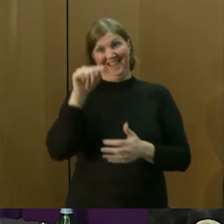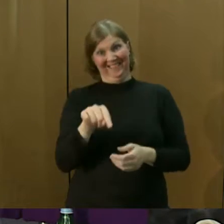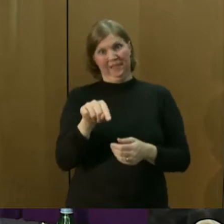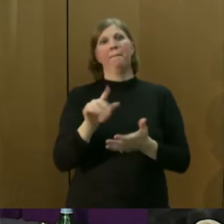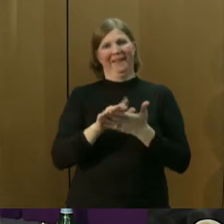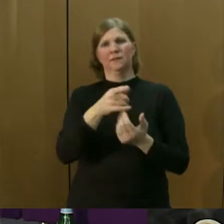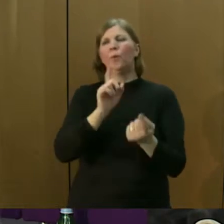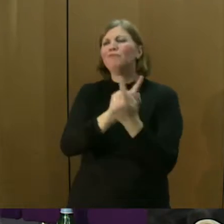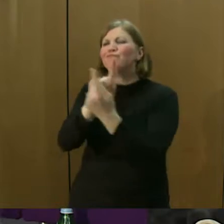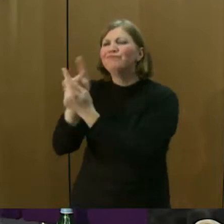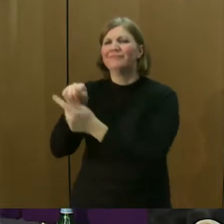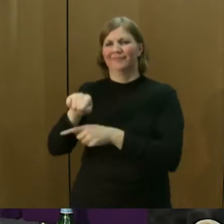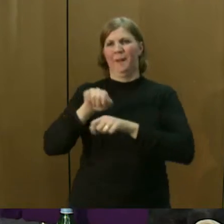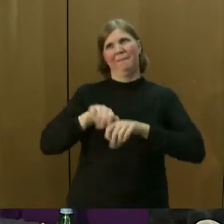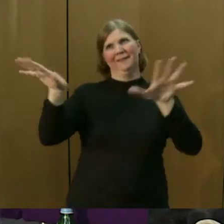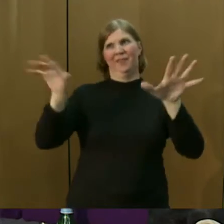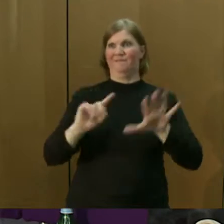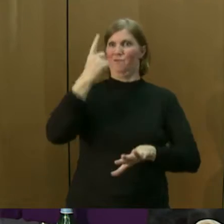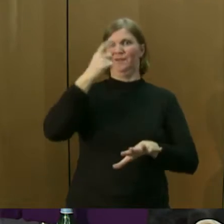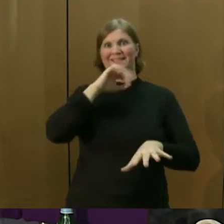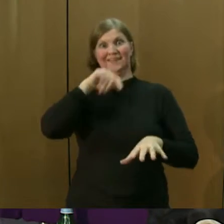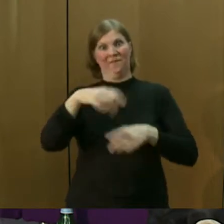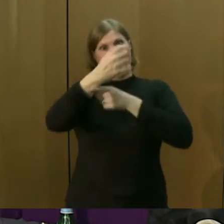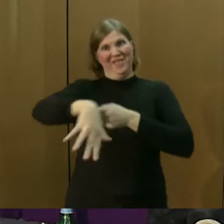Fringe, which is crazy.